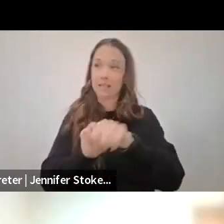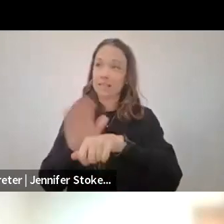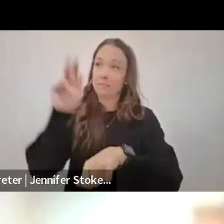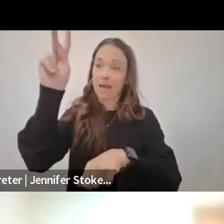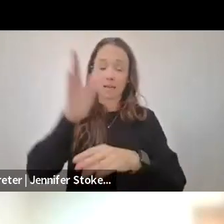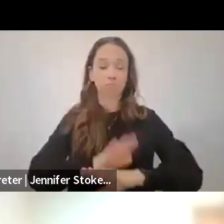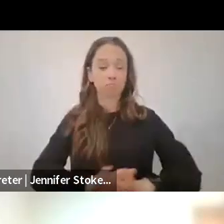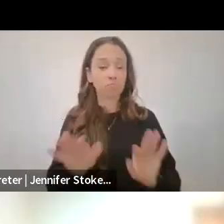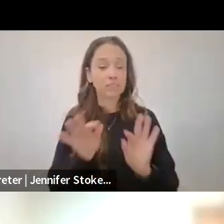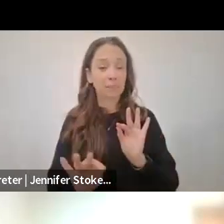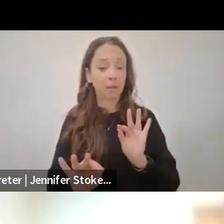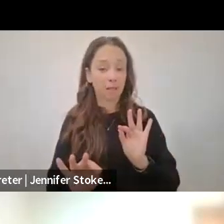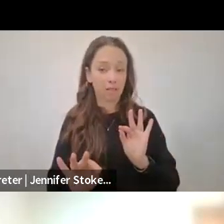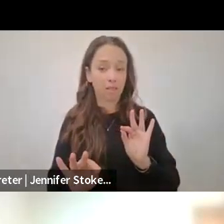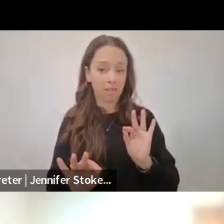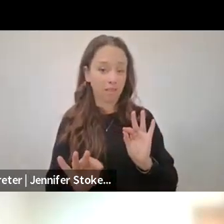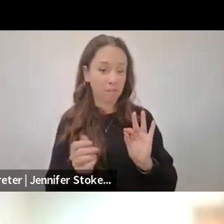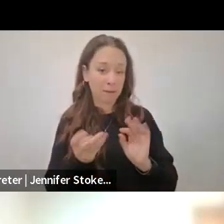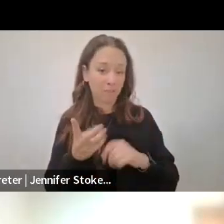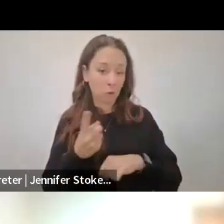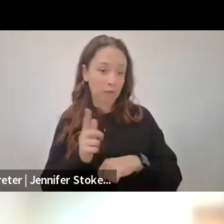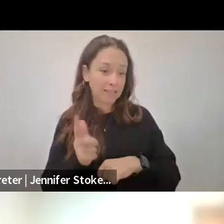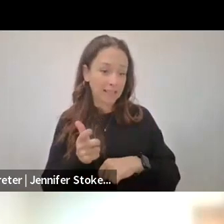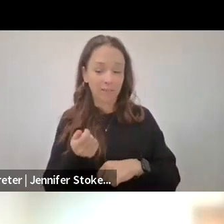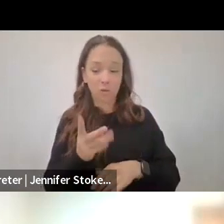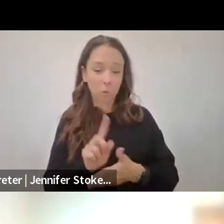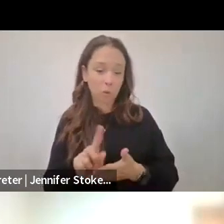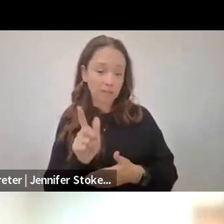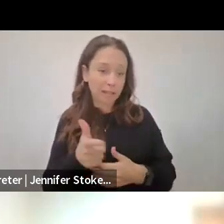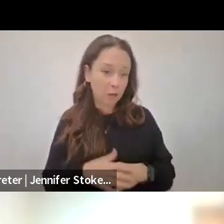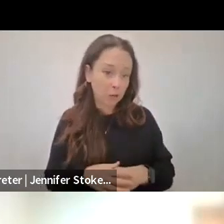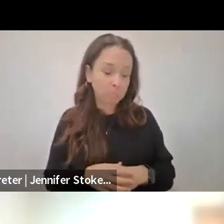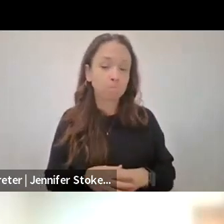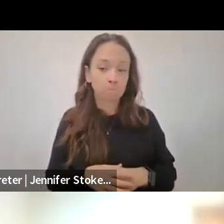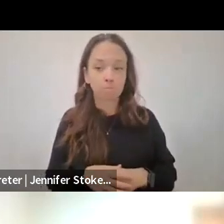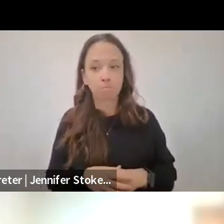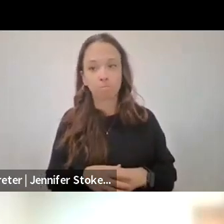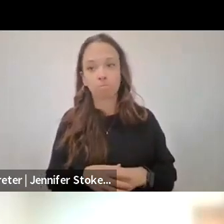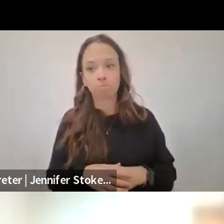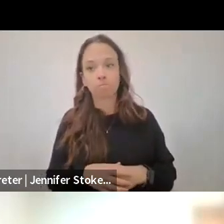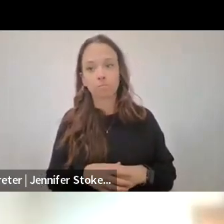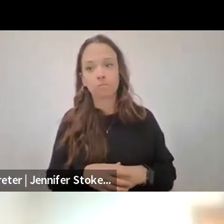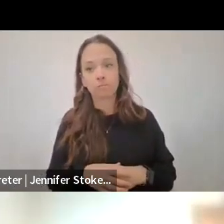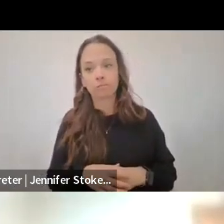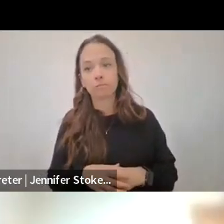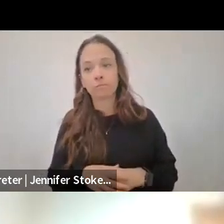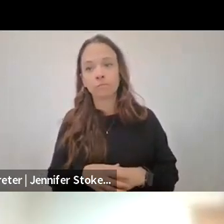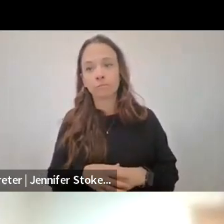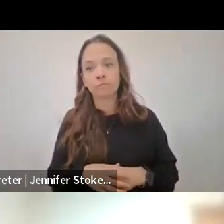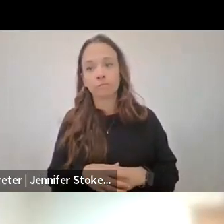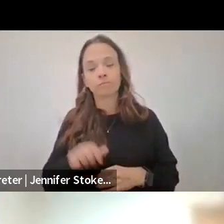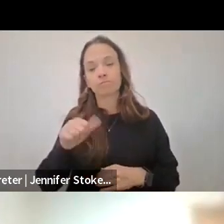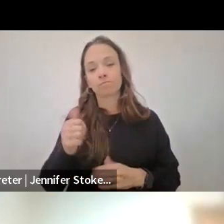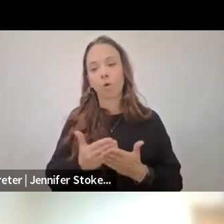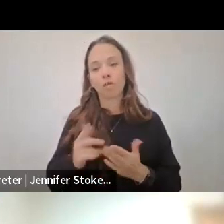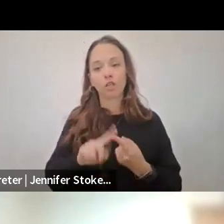them, depending on what it is, between a few days and a couple of weeks, if it's not urgent. So that's another thing to consider when you're looking